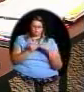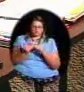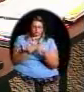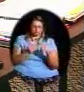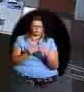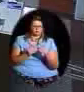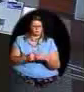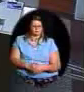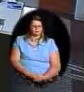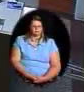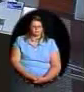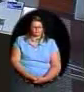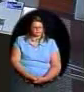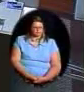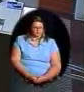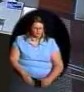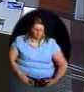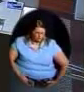Thank you.